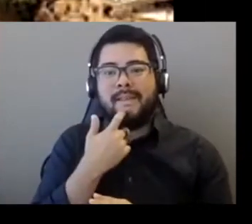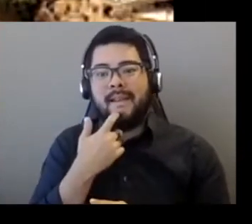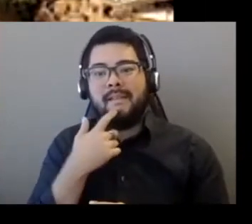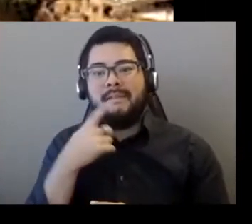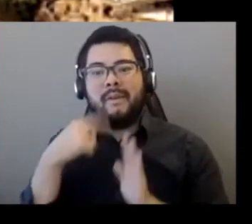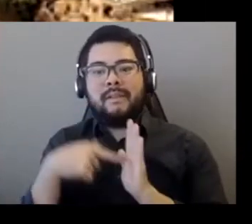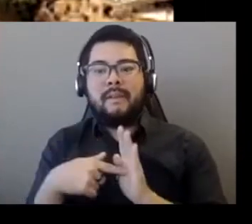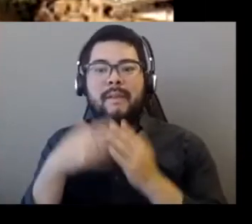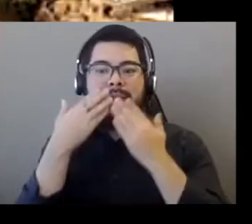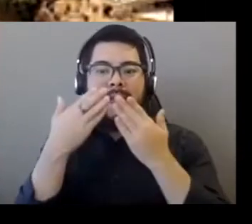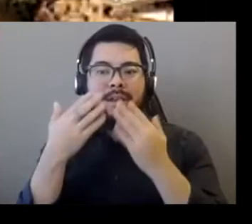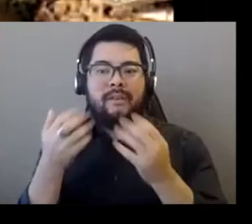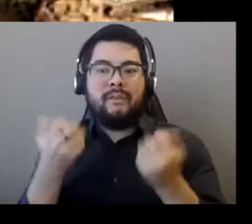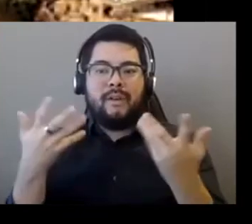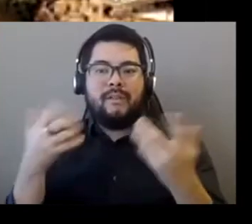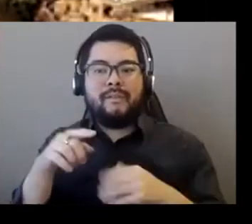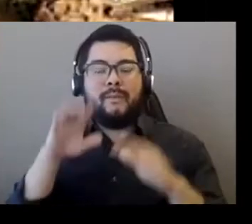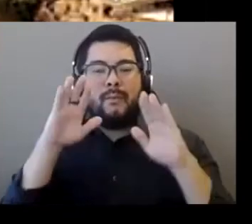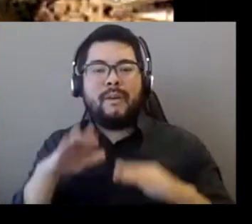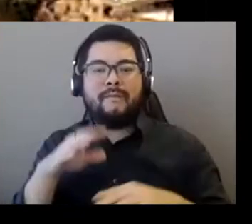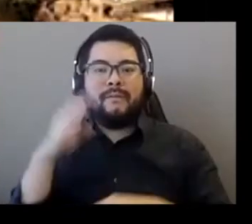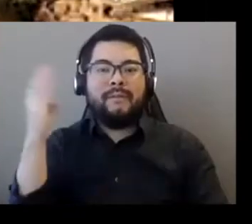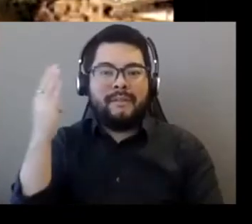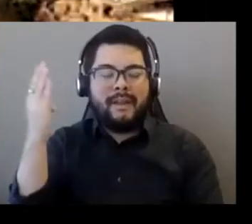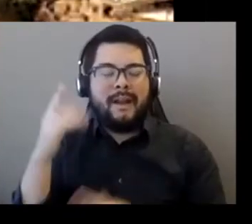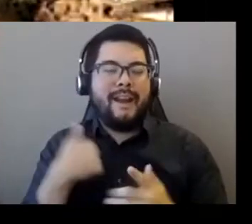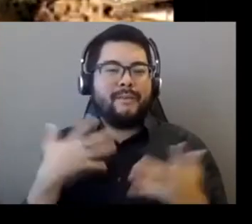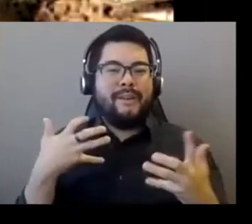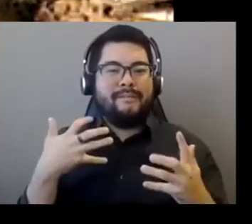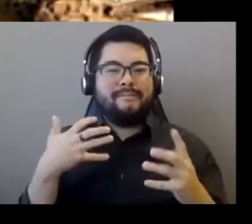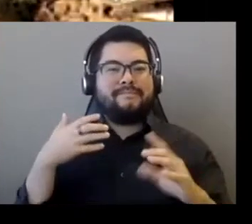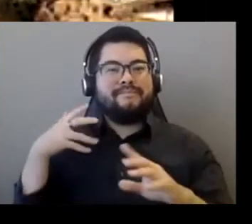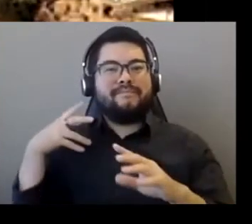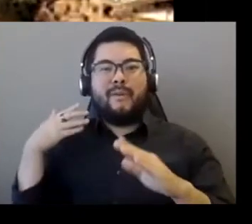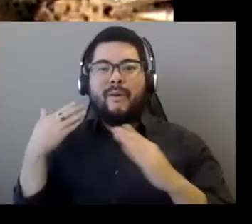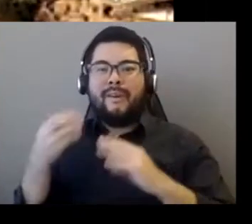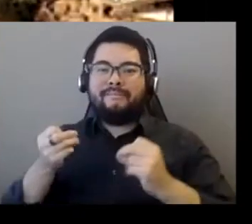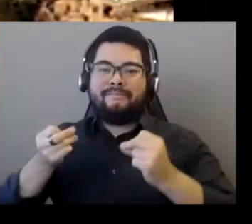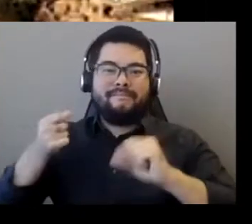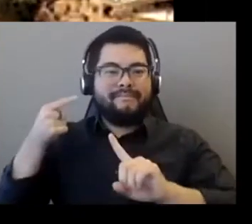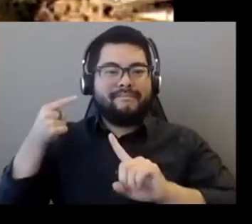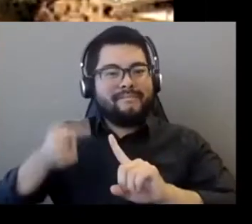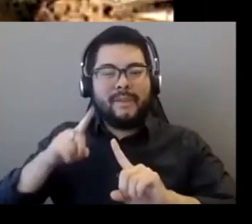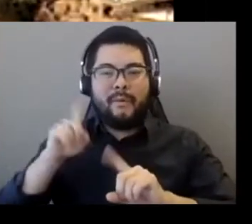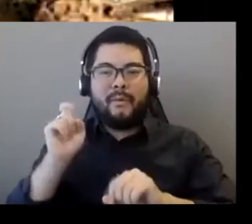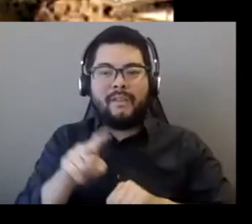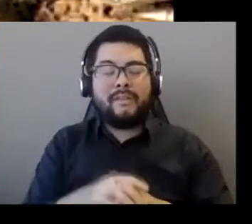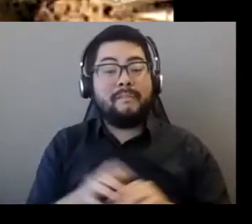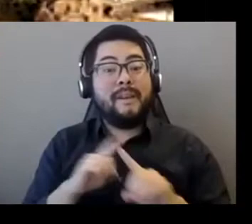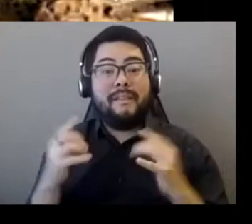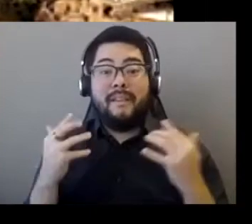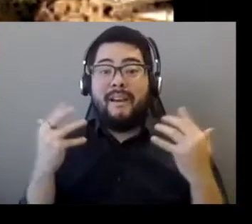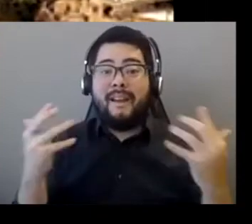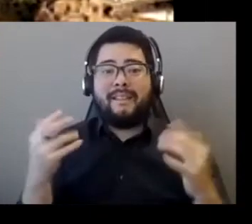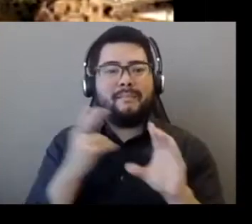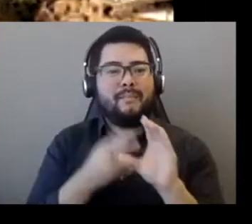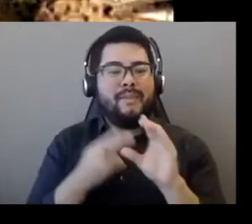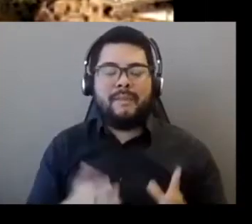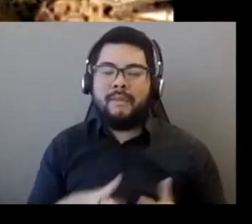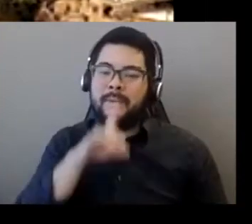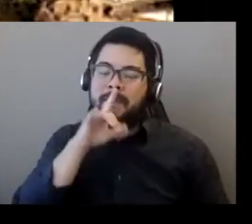much for this wonderful talk. So I'll just get right to the questions, but the audience participants are really